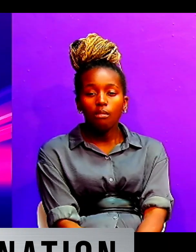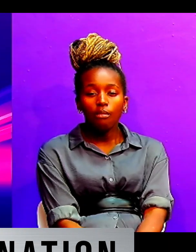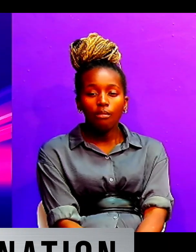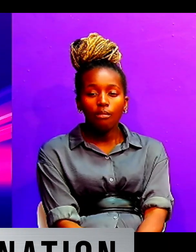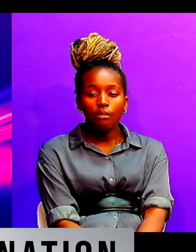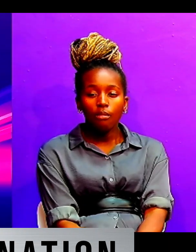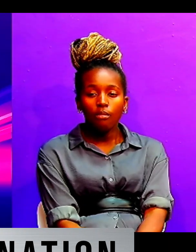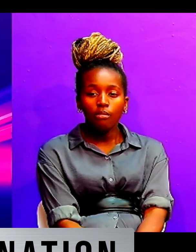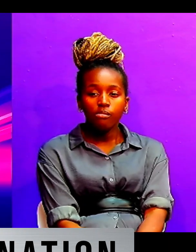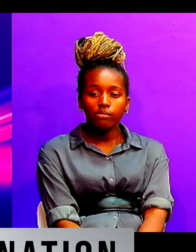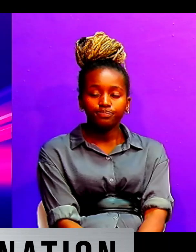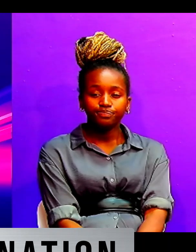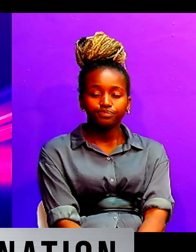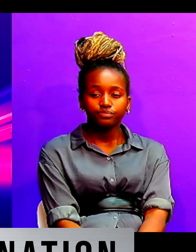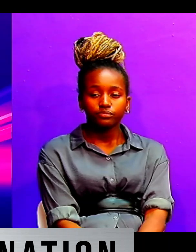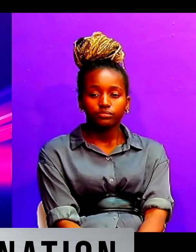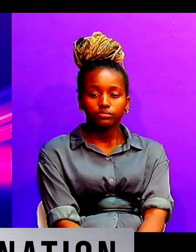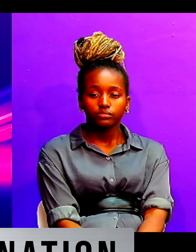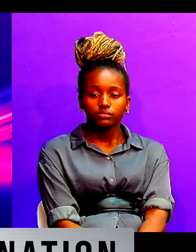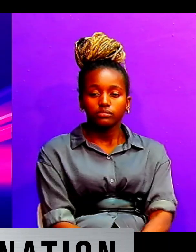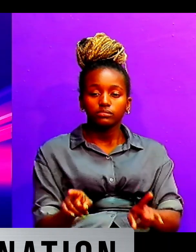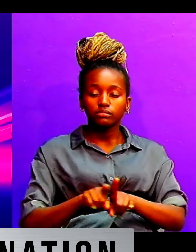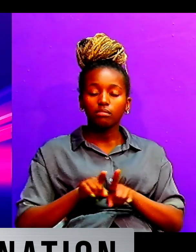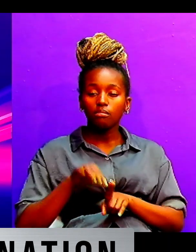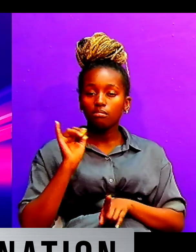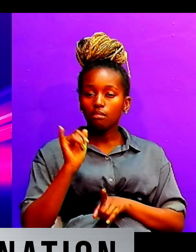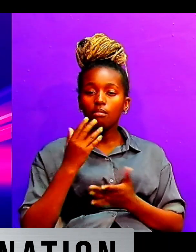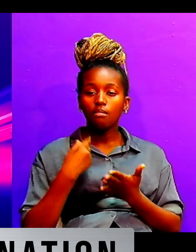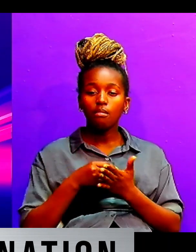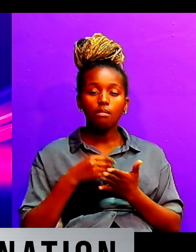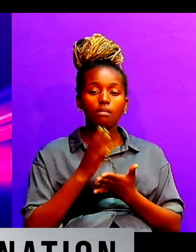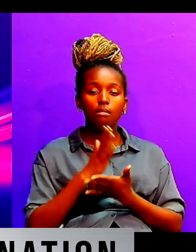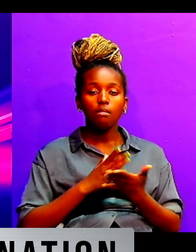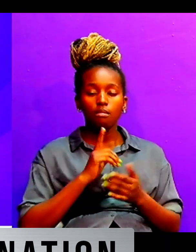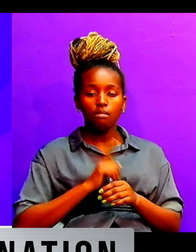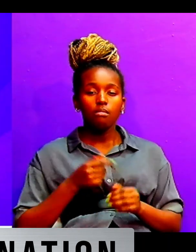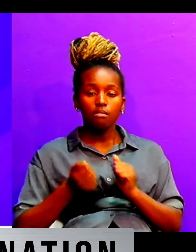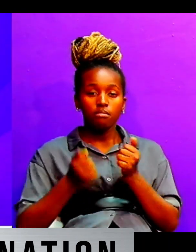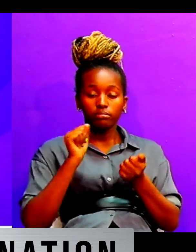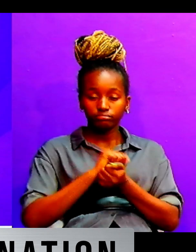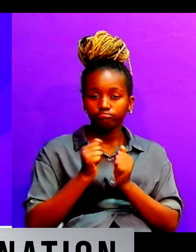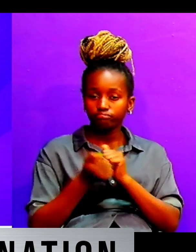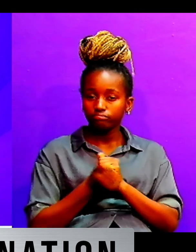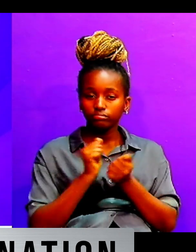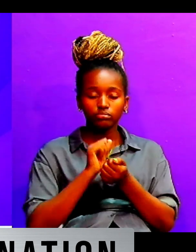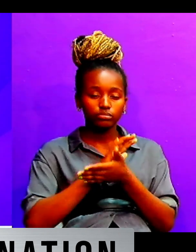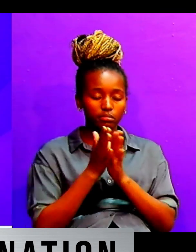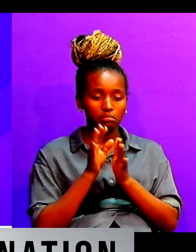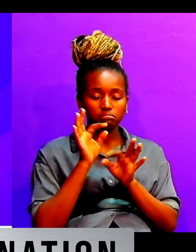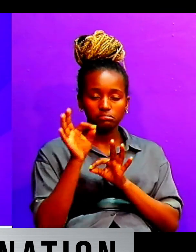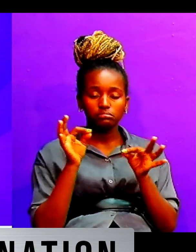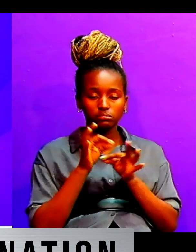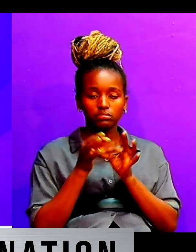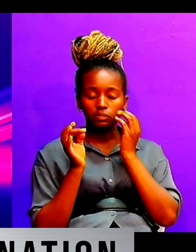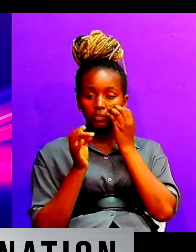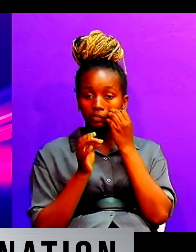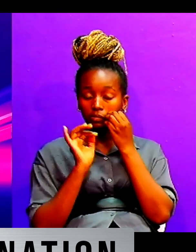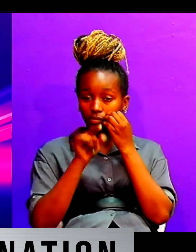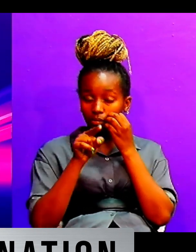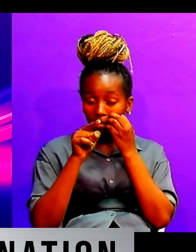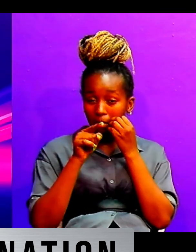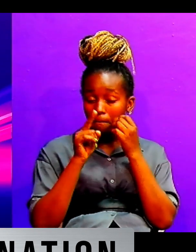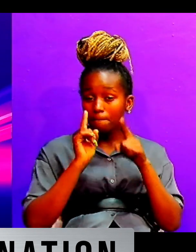group, Absolutely, and it's normally divided a third, right? depending on the number of what you as a party